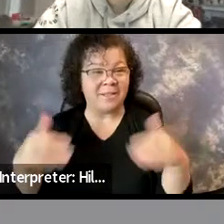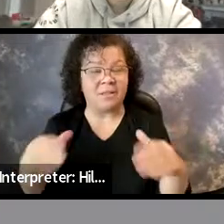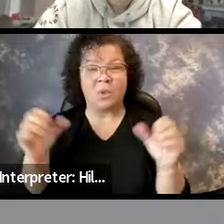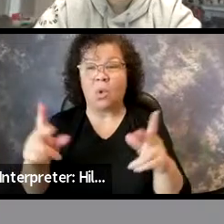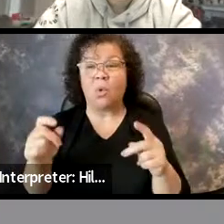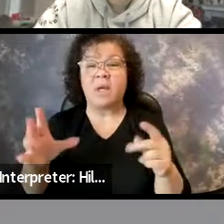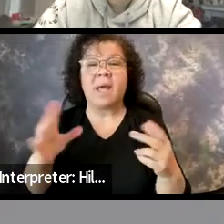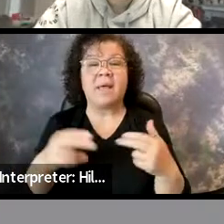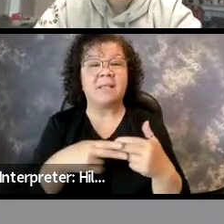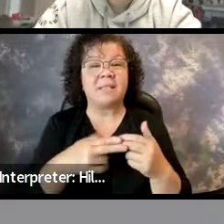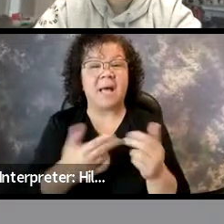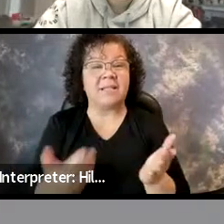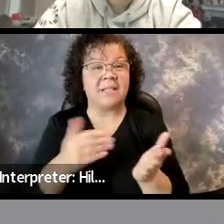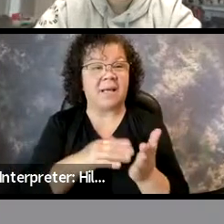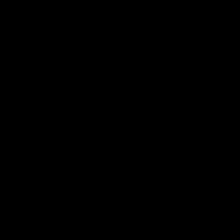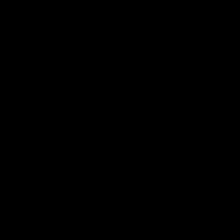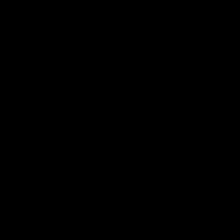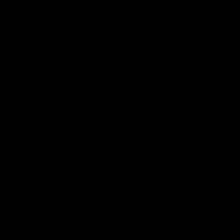slides back, please?